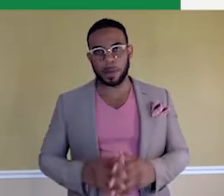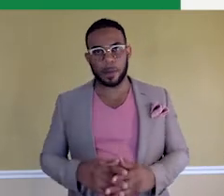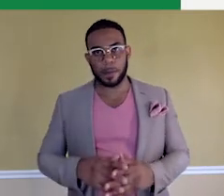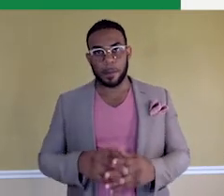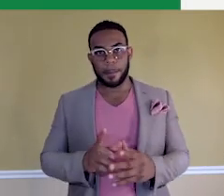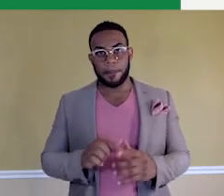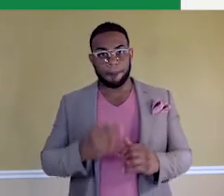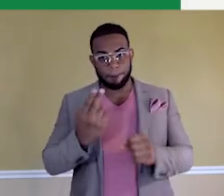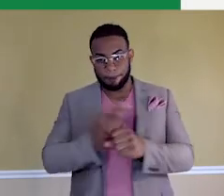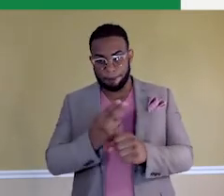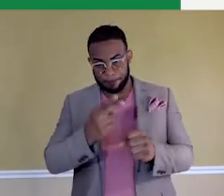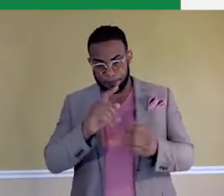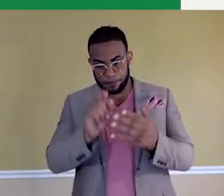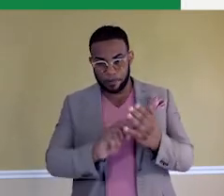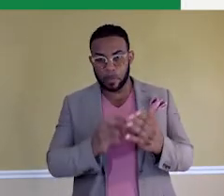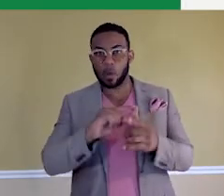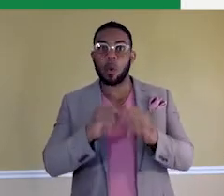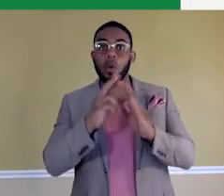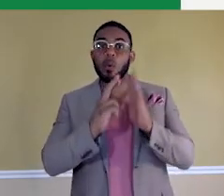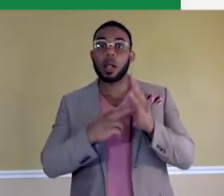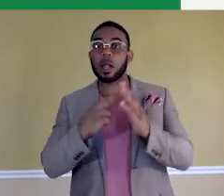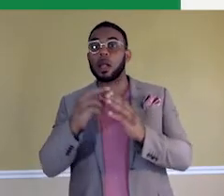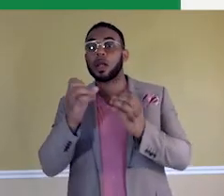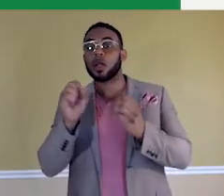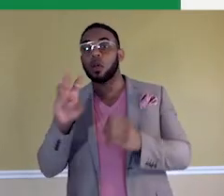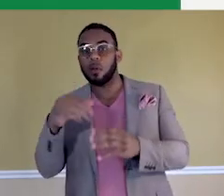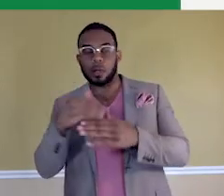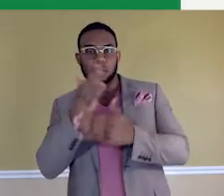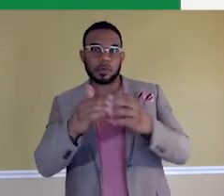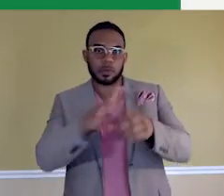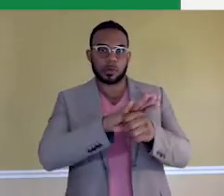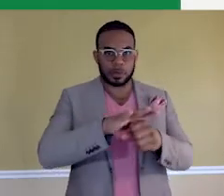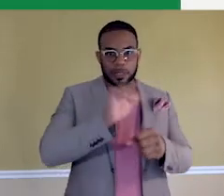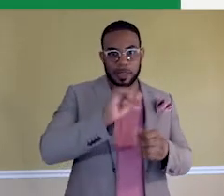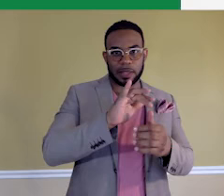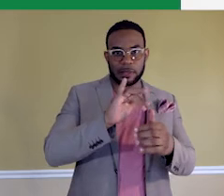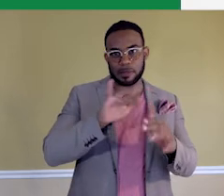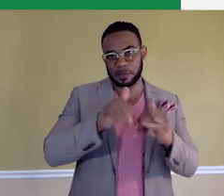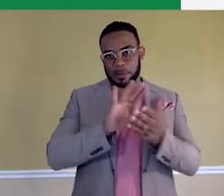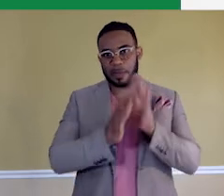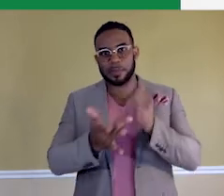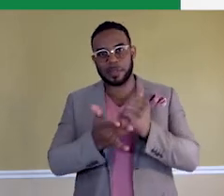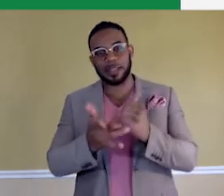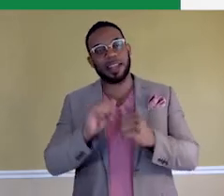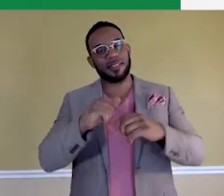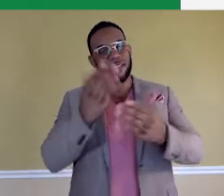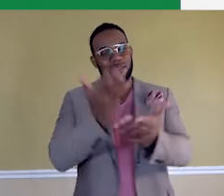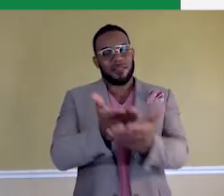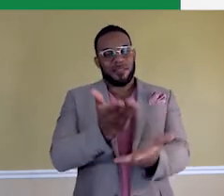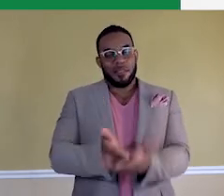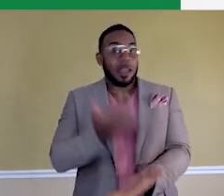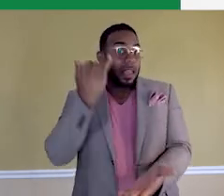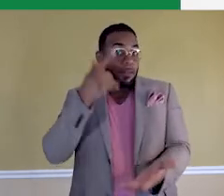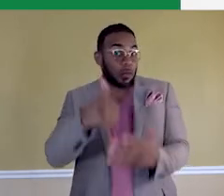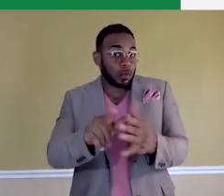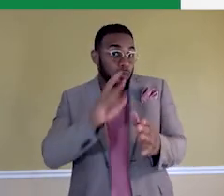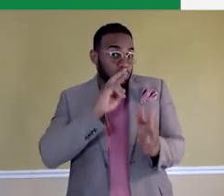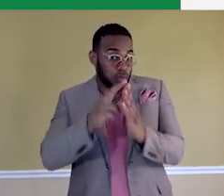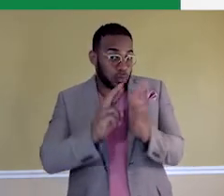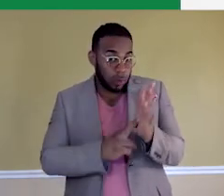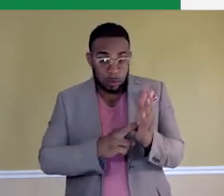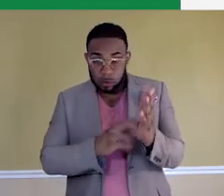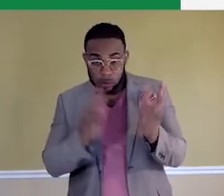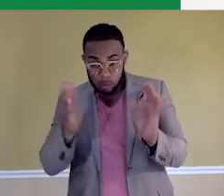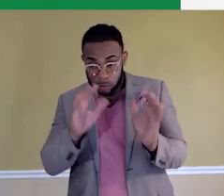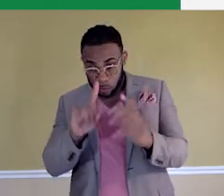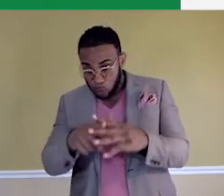want to use a patent to register a software in some jurisdiction because these things have become technical. So they have to verify if what you are registering